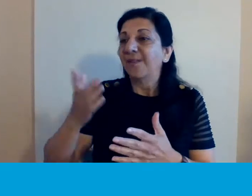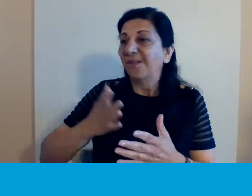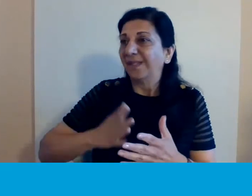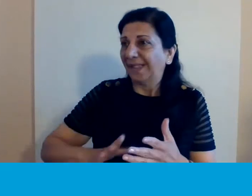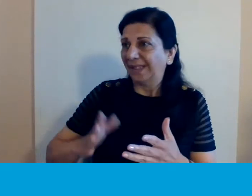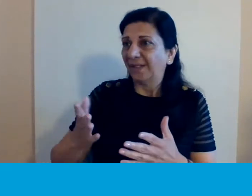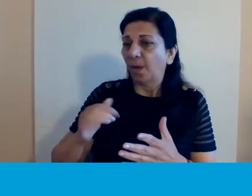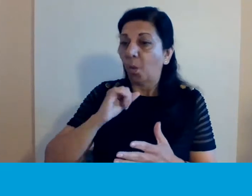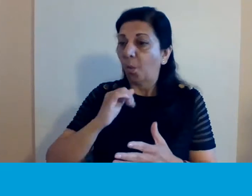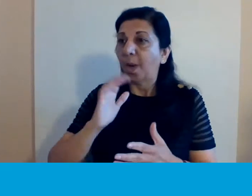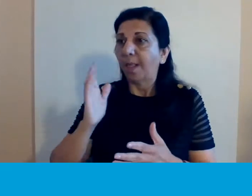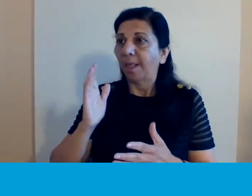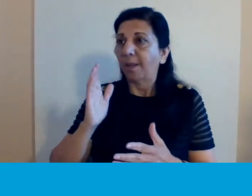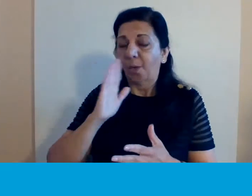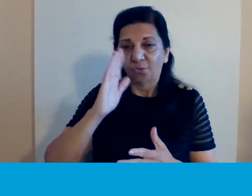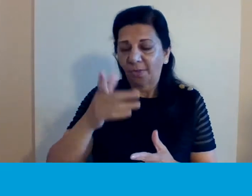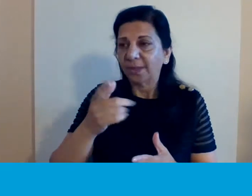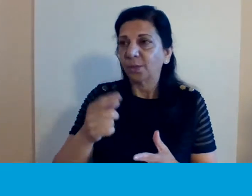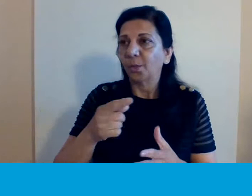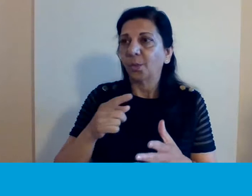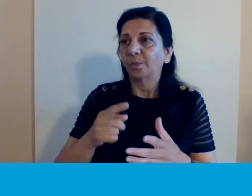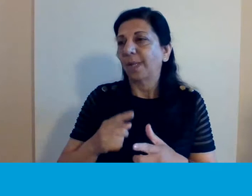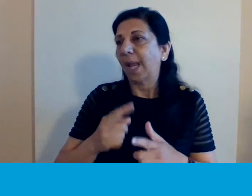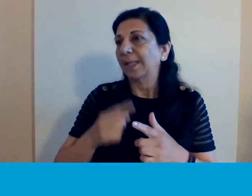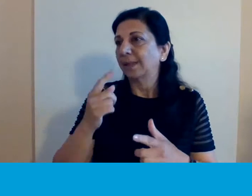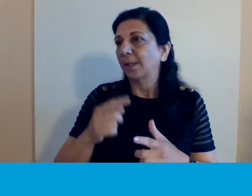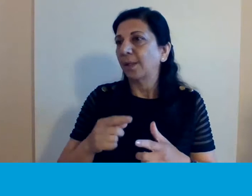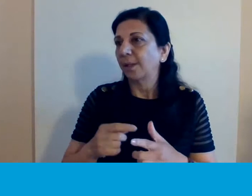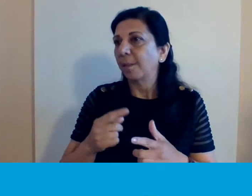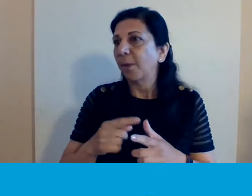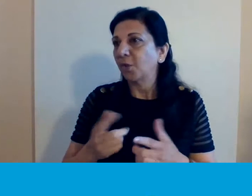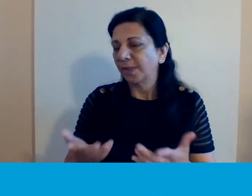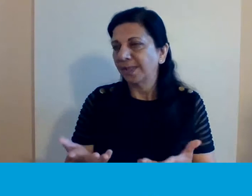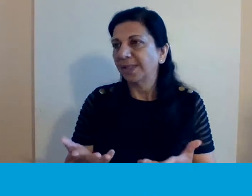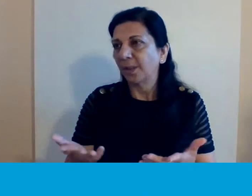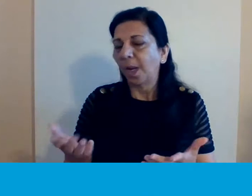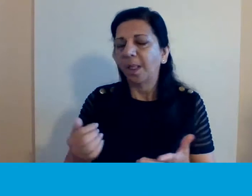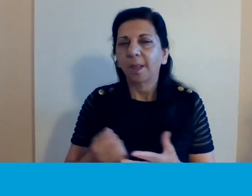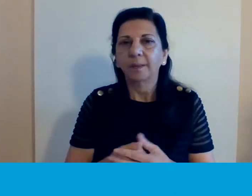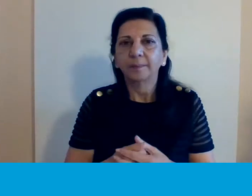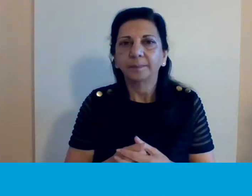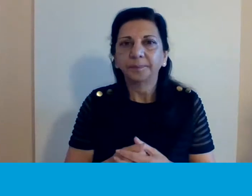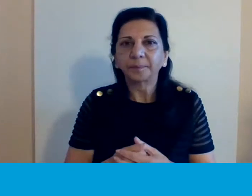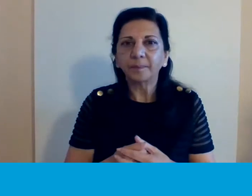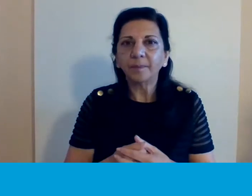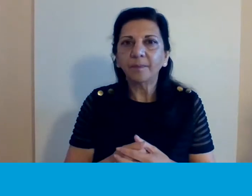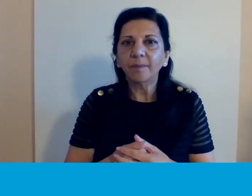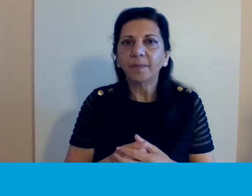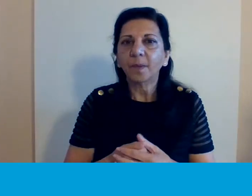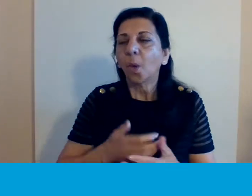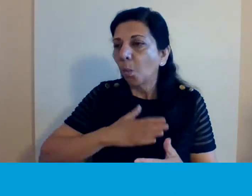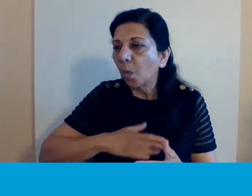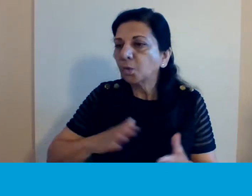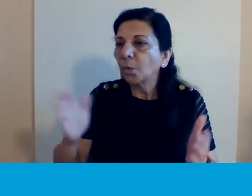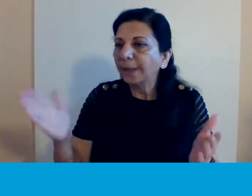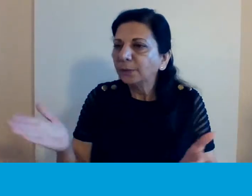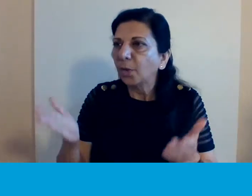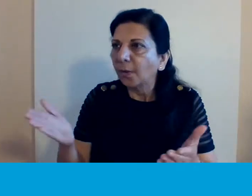happened is COVID may make people much more, encourage people much more to access those services.